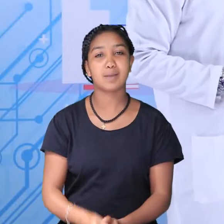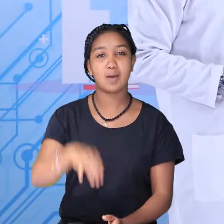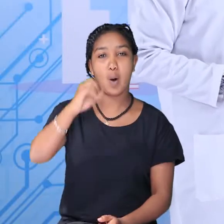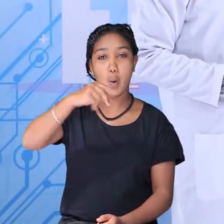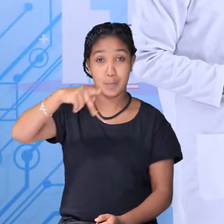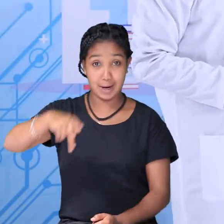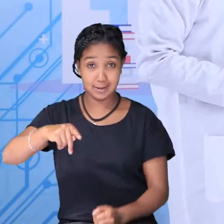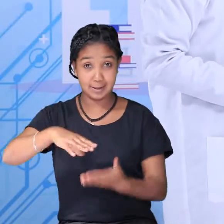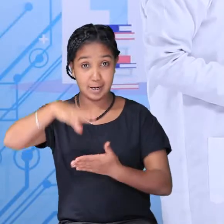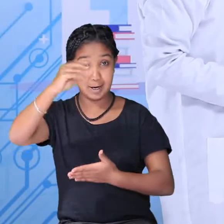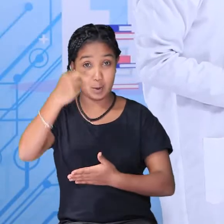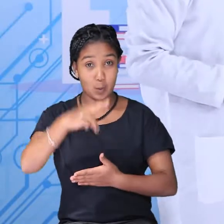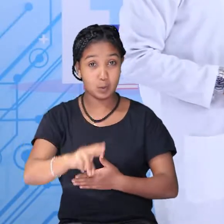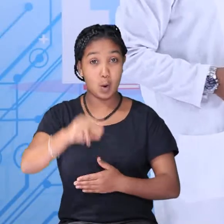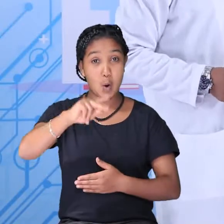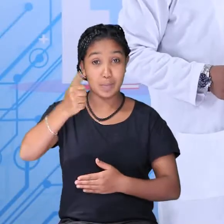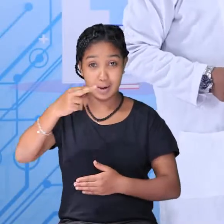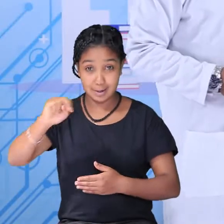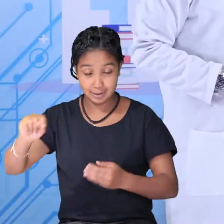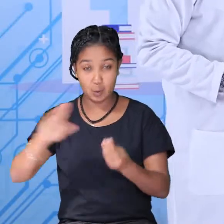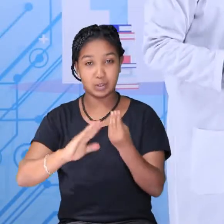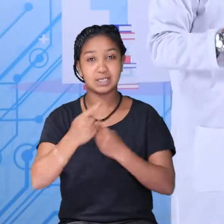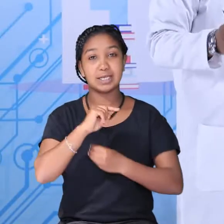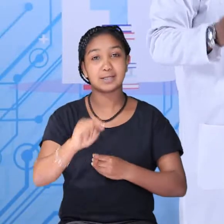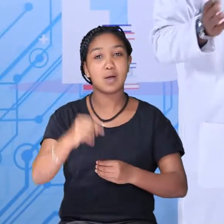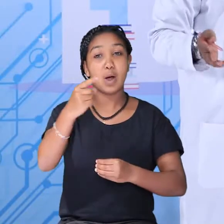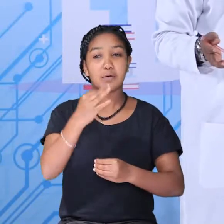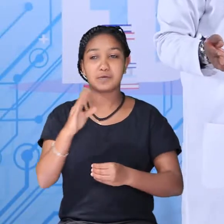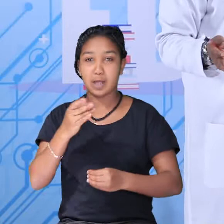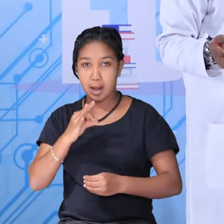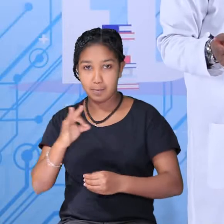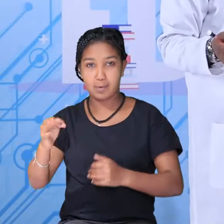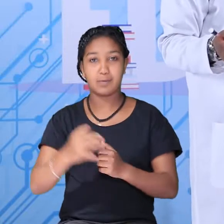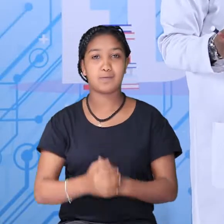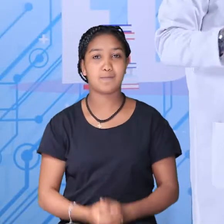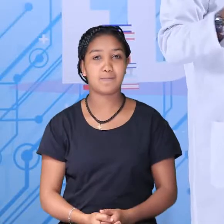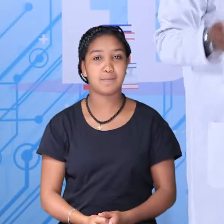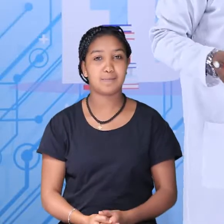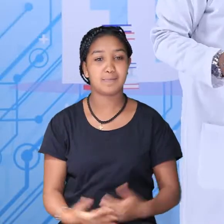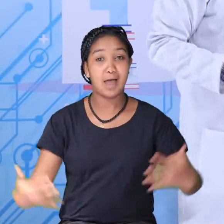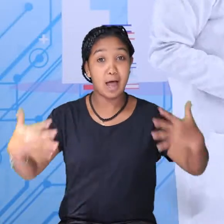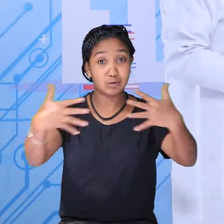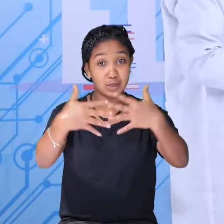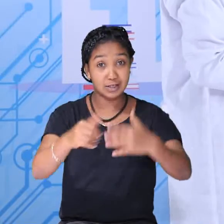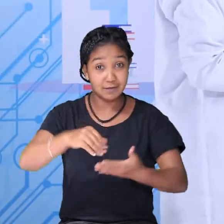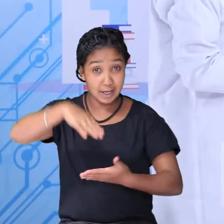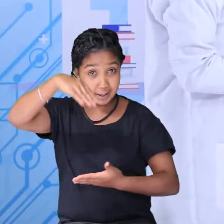Operant learning or operant conditioning is one of the type of associative